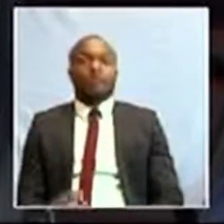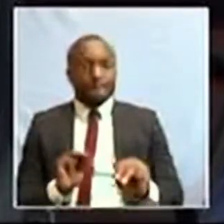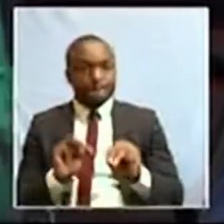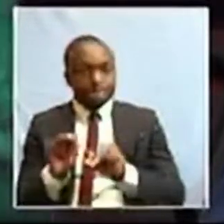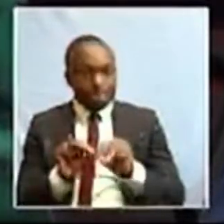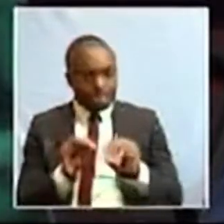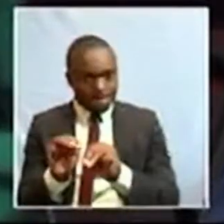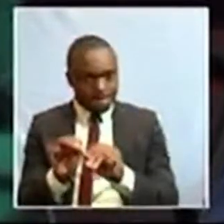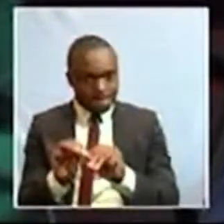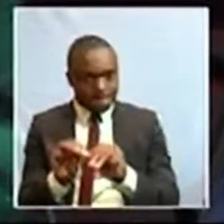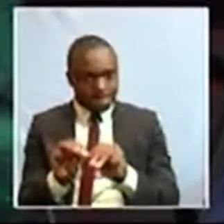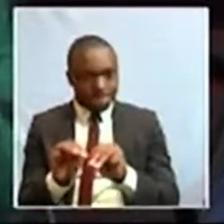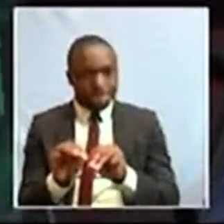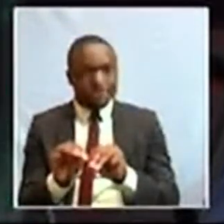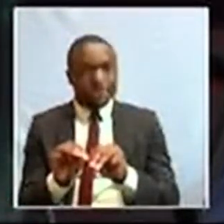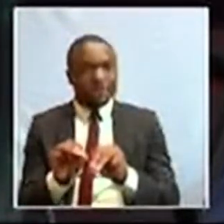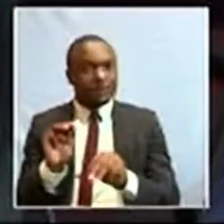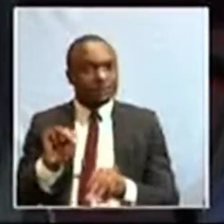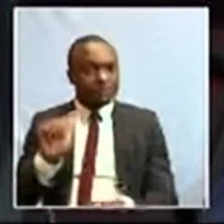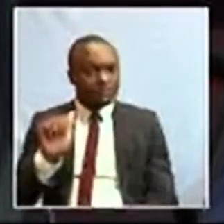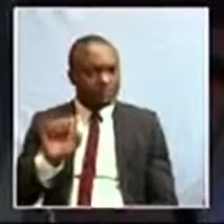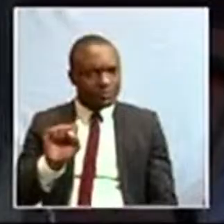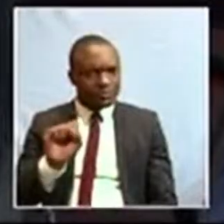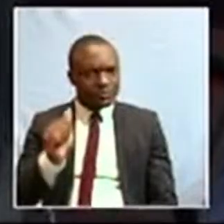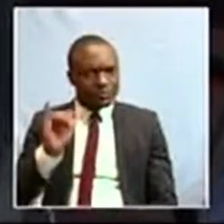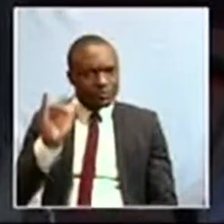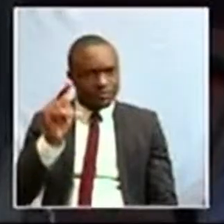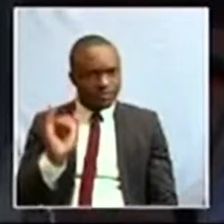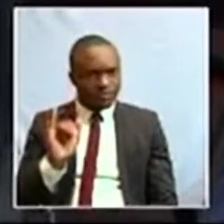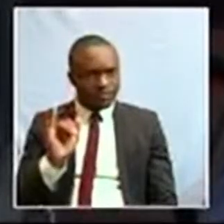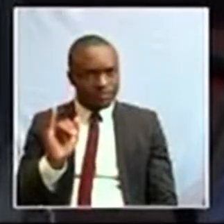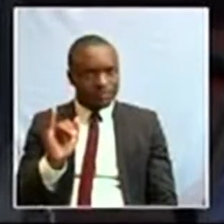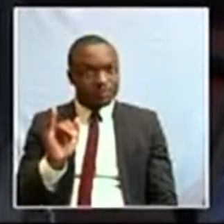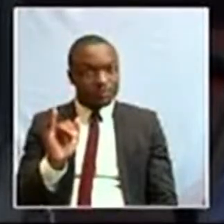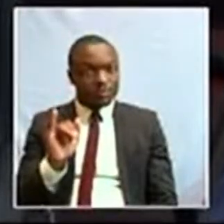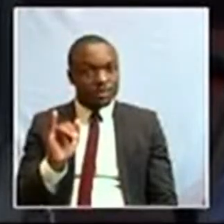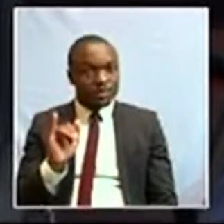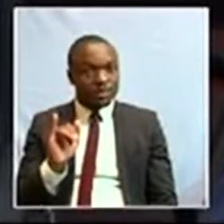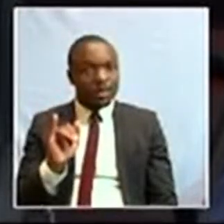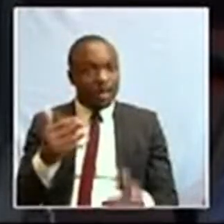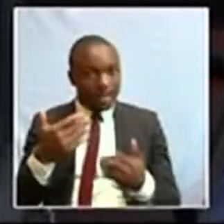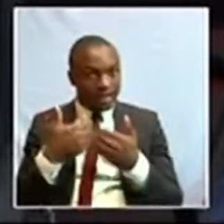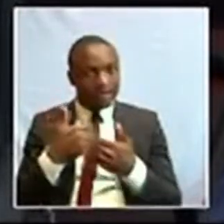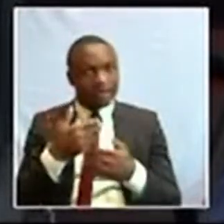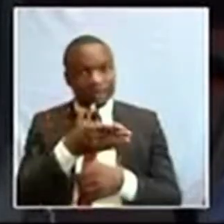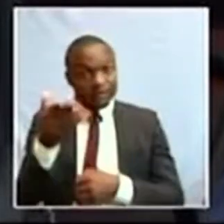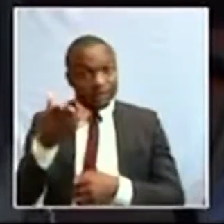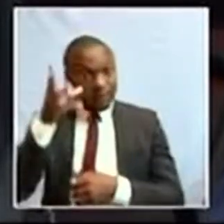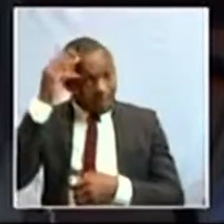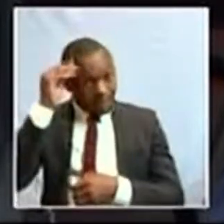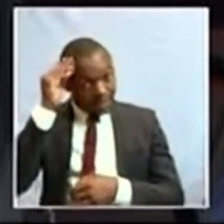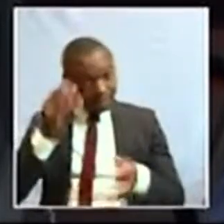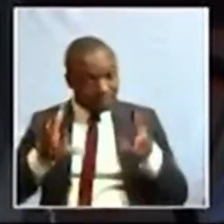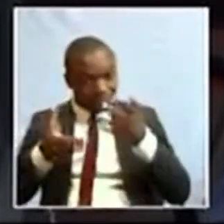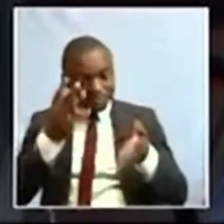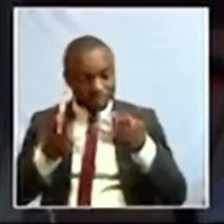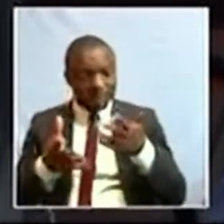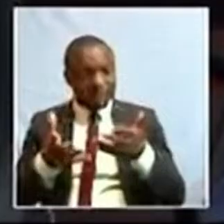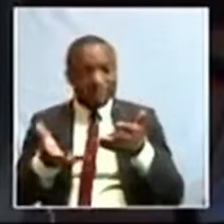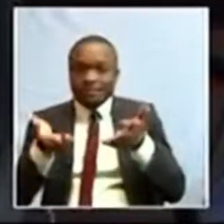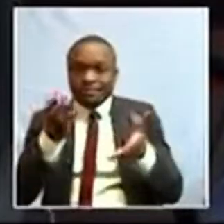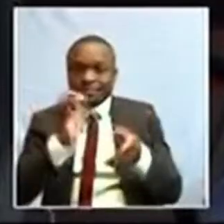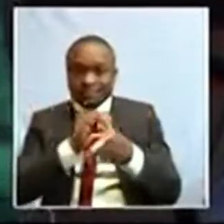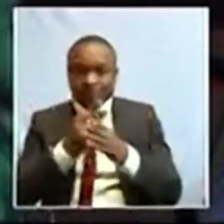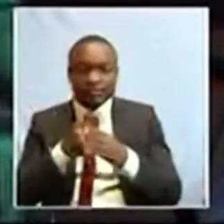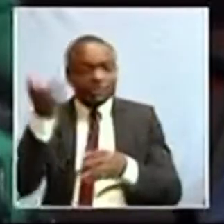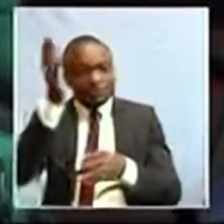management is that, does Masaiti experience fires or it's never had fires? And my other question also is that, as